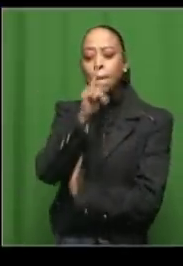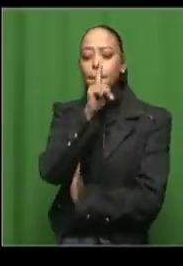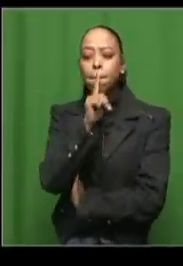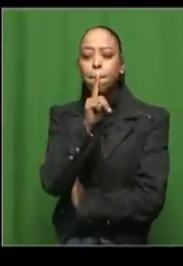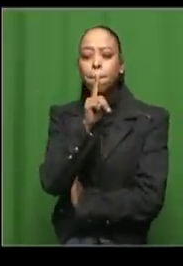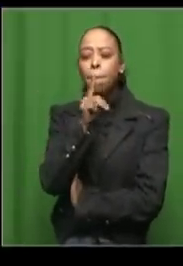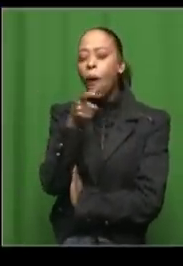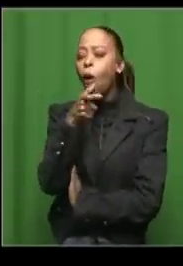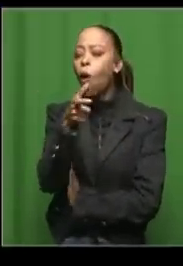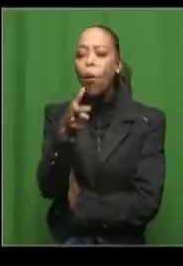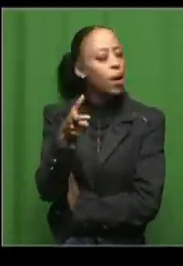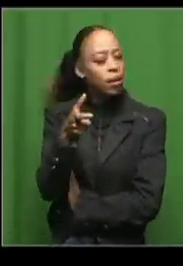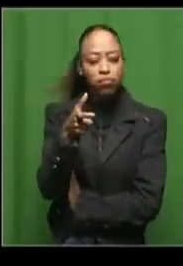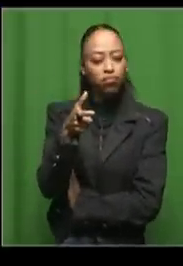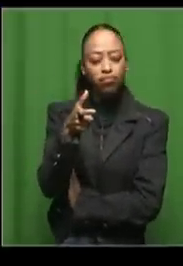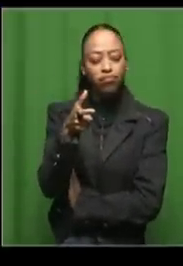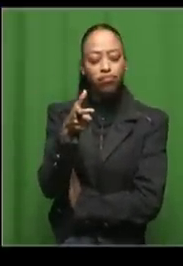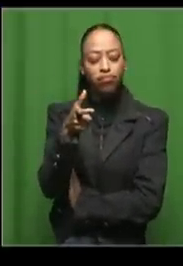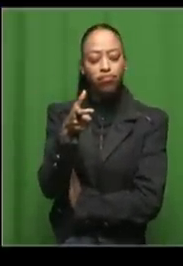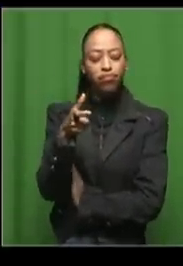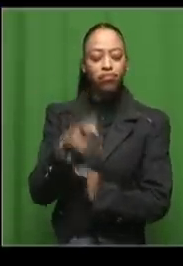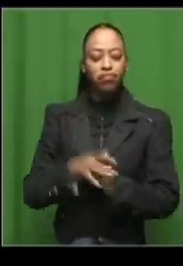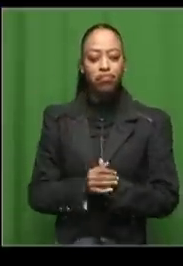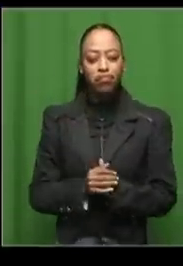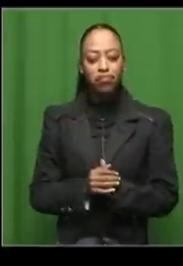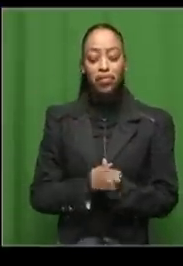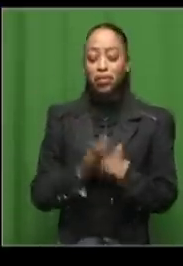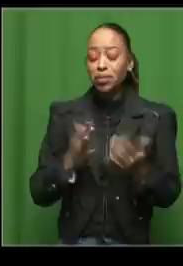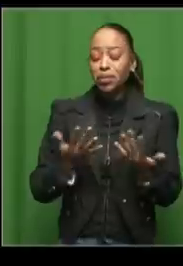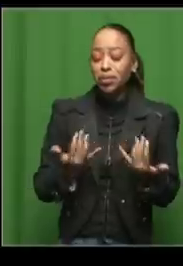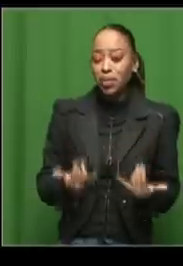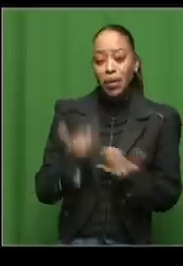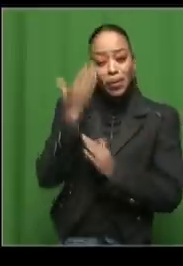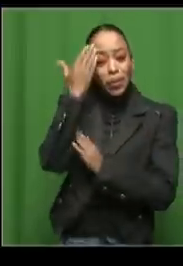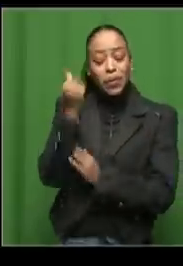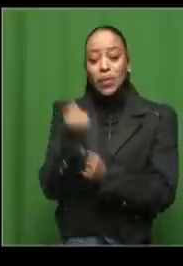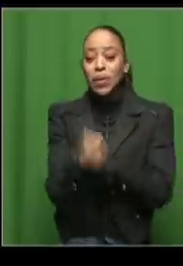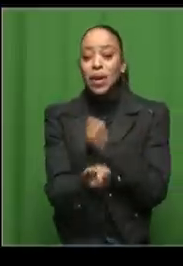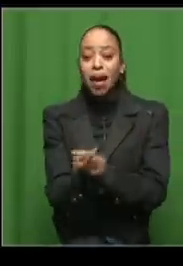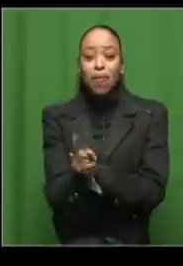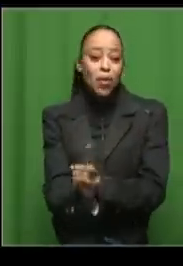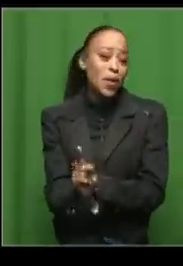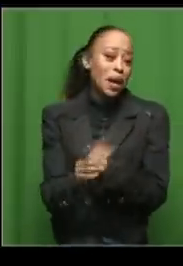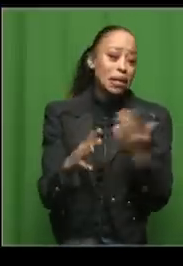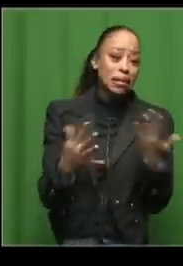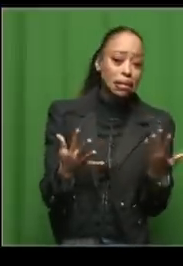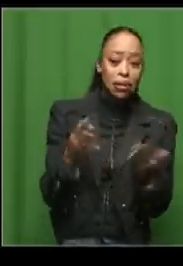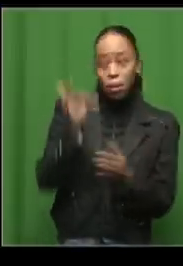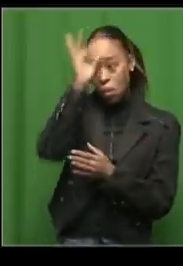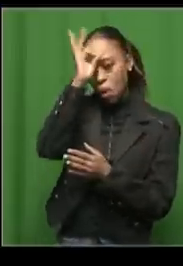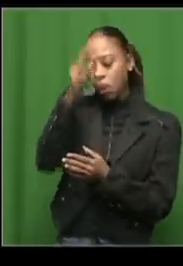very, very, very big silence happening on that side. So nobody really knows what's going on. The police say that they're at